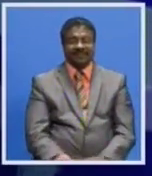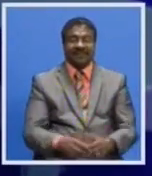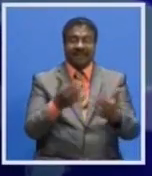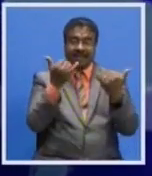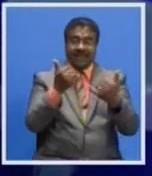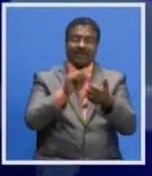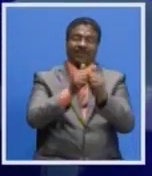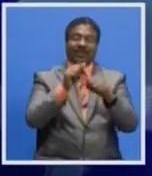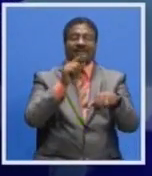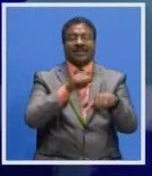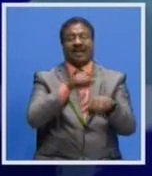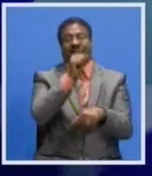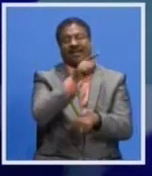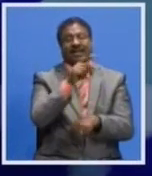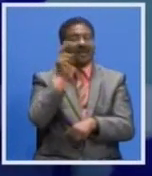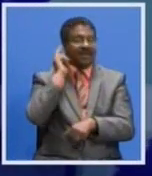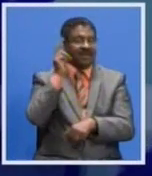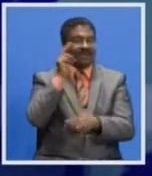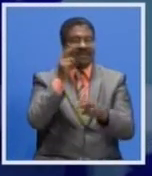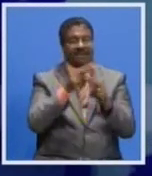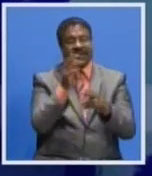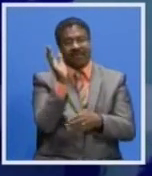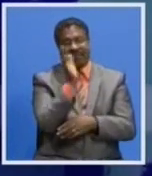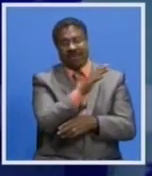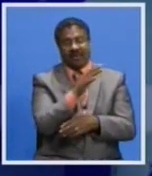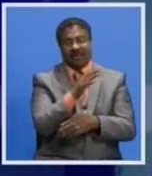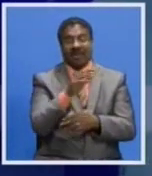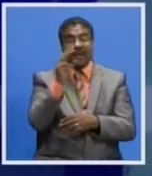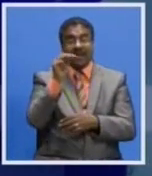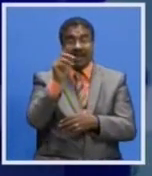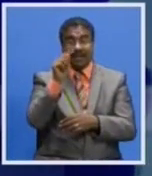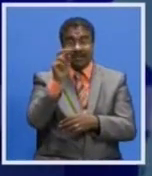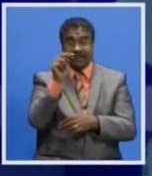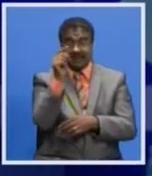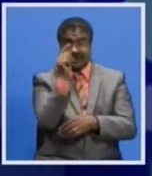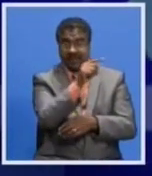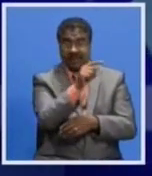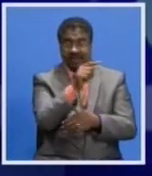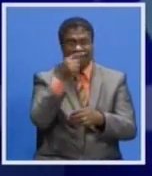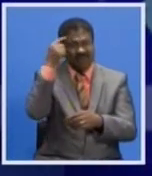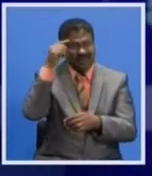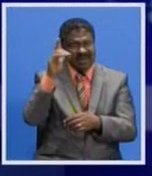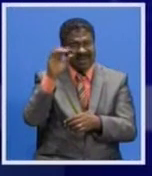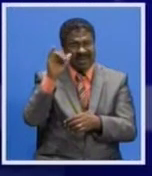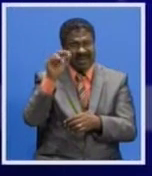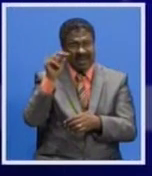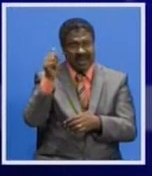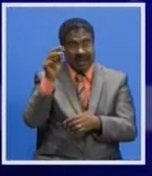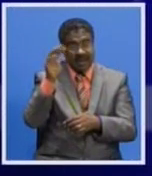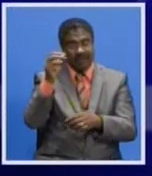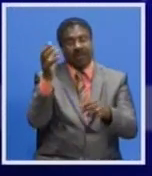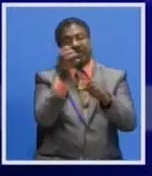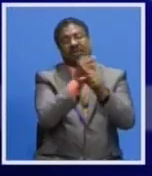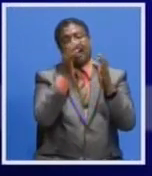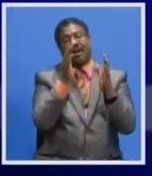It's now time for sports. My name is Robert Mwanza. In our segment tonight, MTN First Division Super League side Lusaka Dynamos are the champions